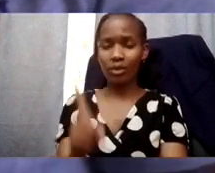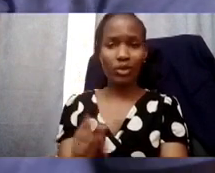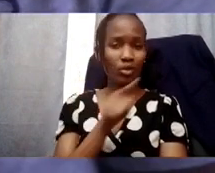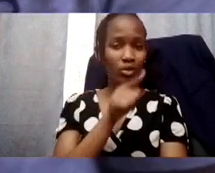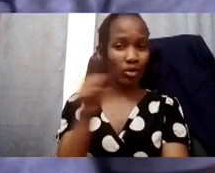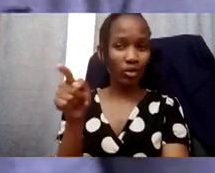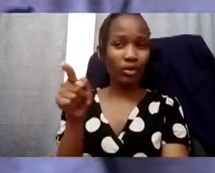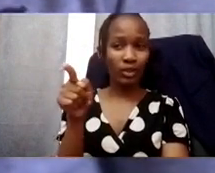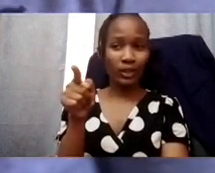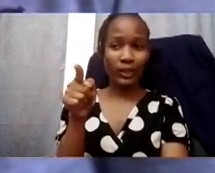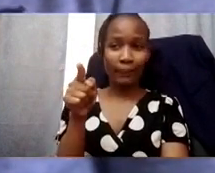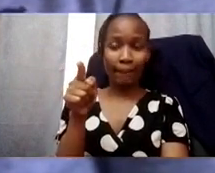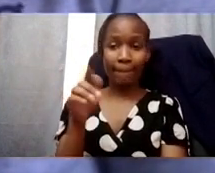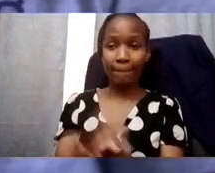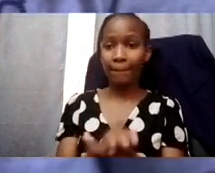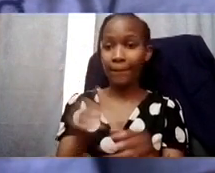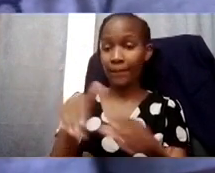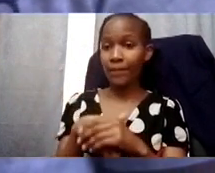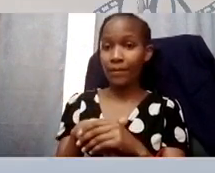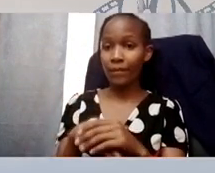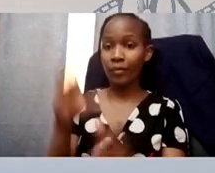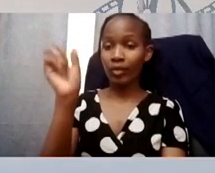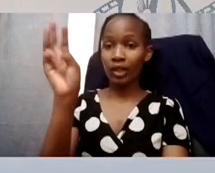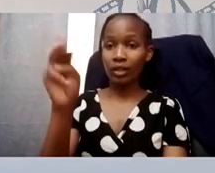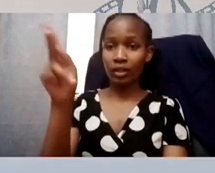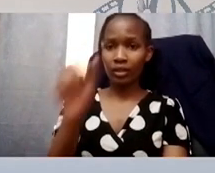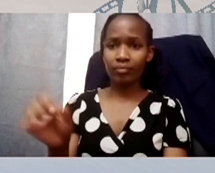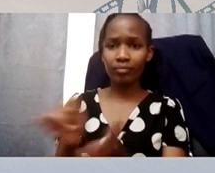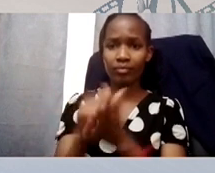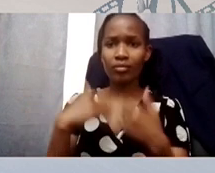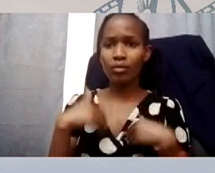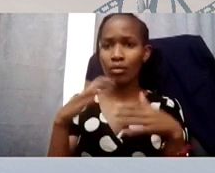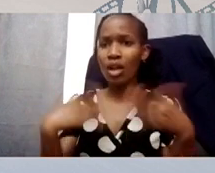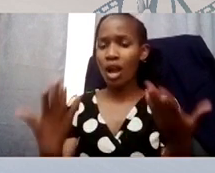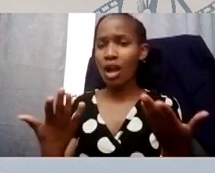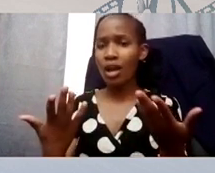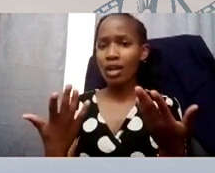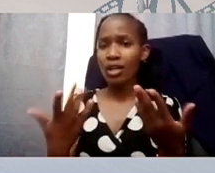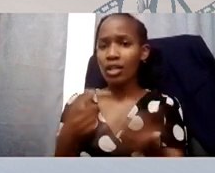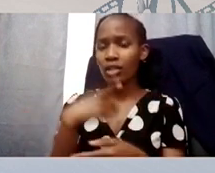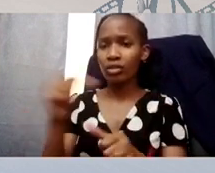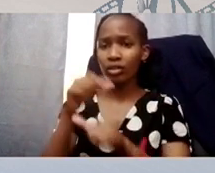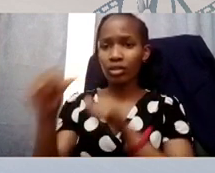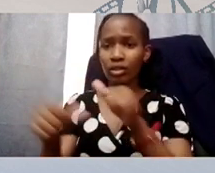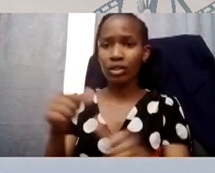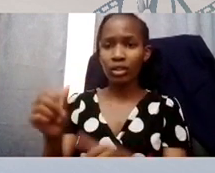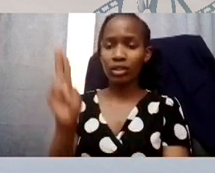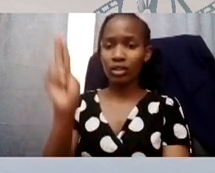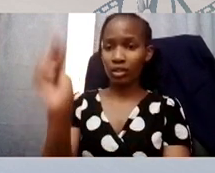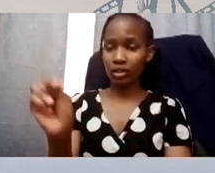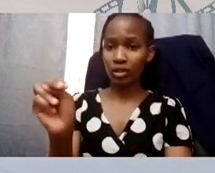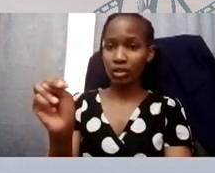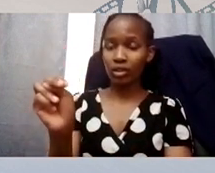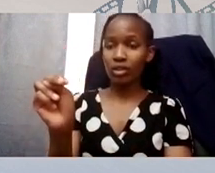the refugee camps that we have, how does one go about, especially like with the UN HCR, go